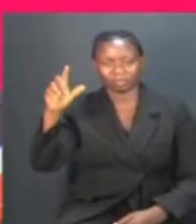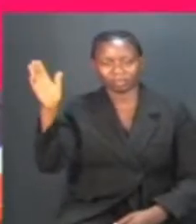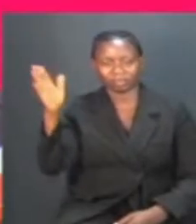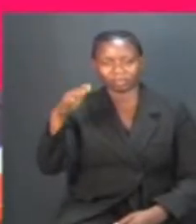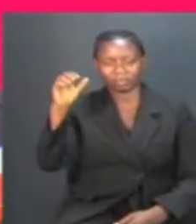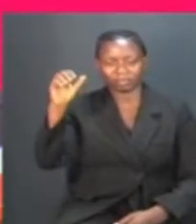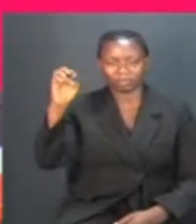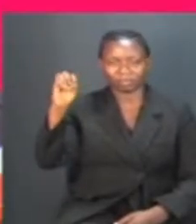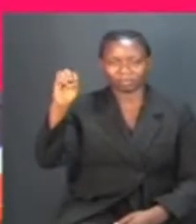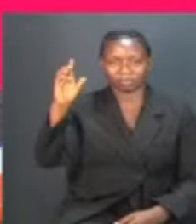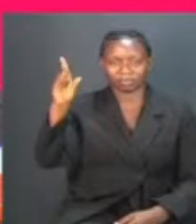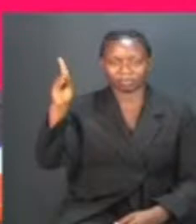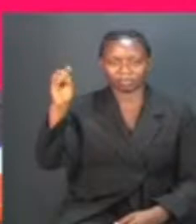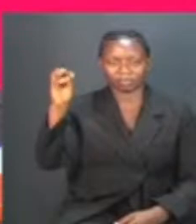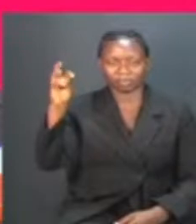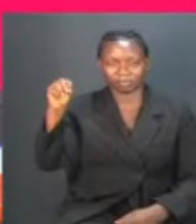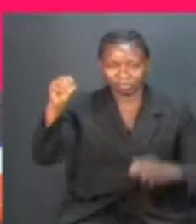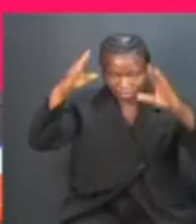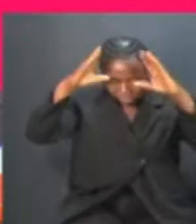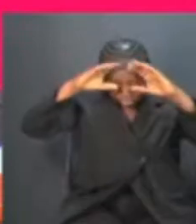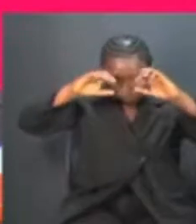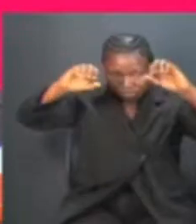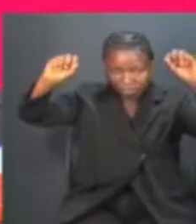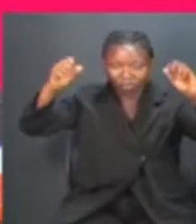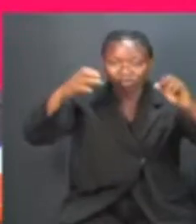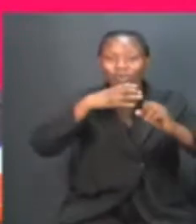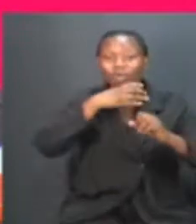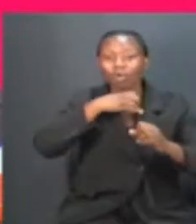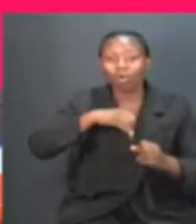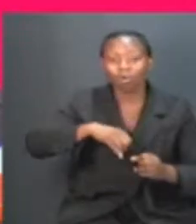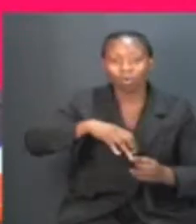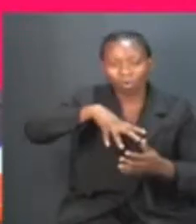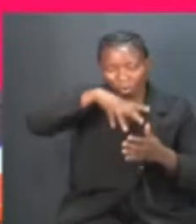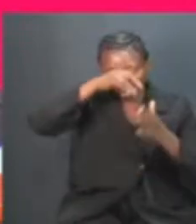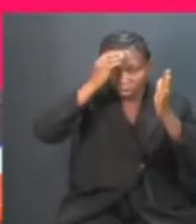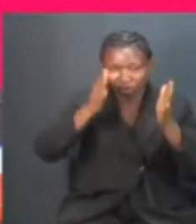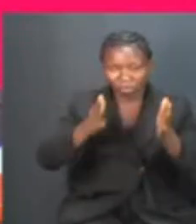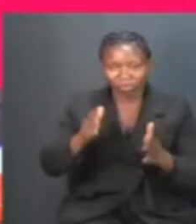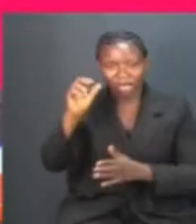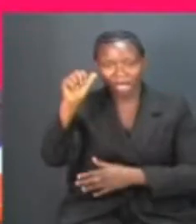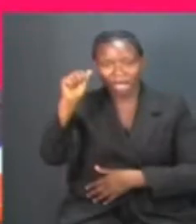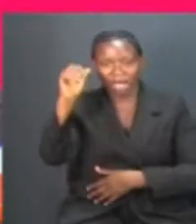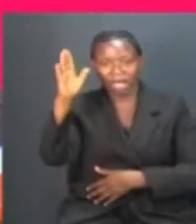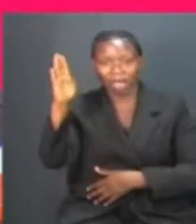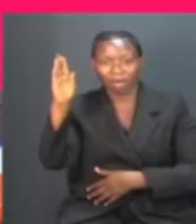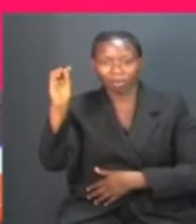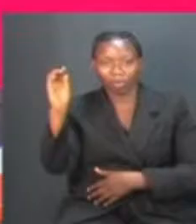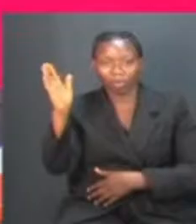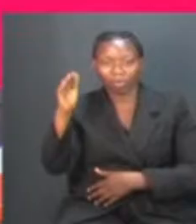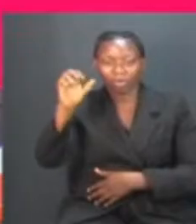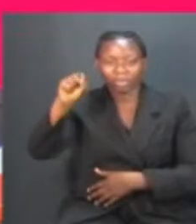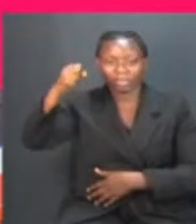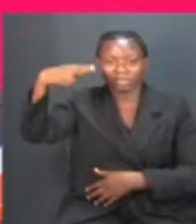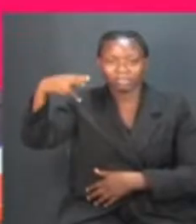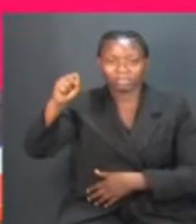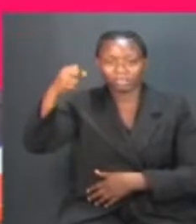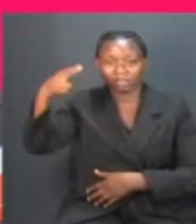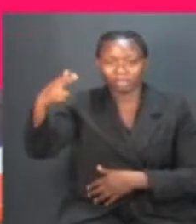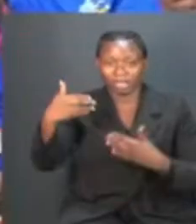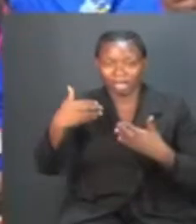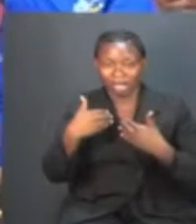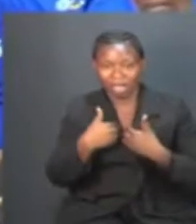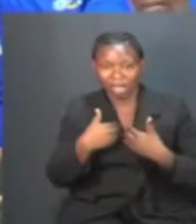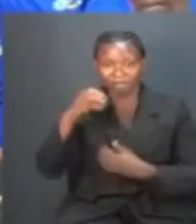who is the president of the Old Student Association of Abo Secondary School. We also have